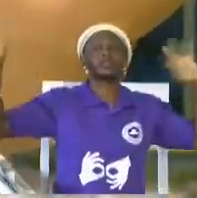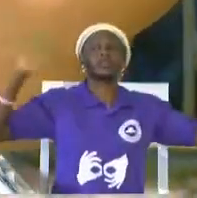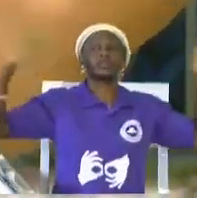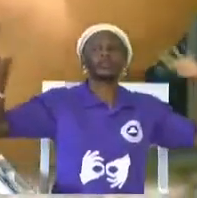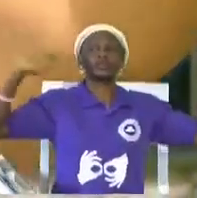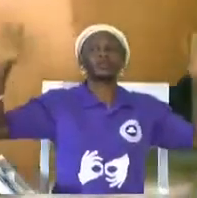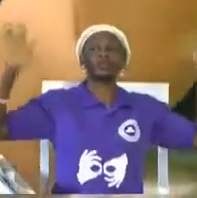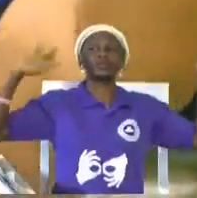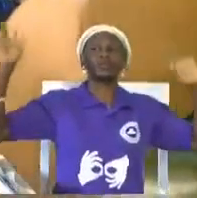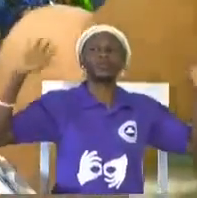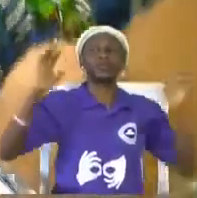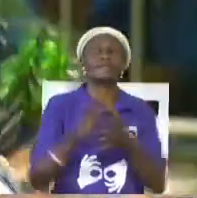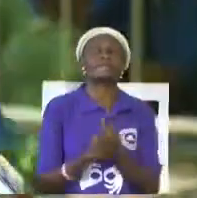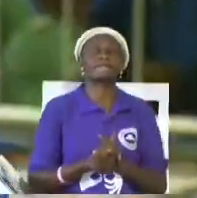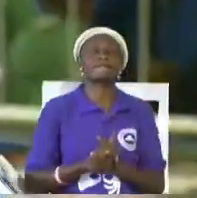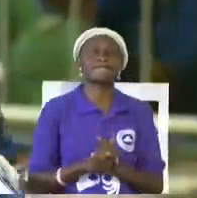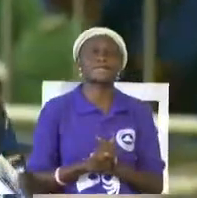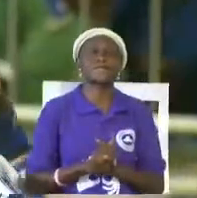hallelujah!